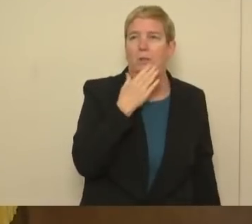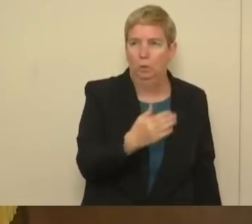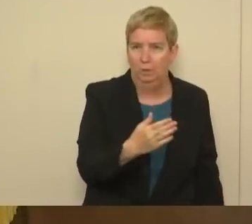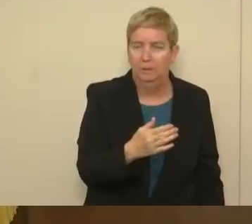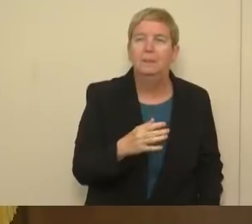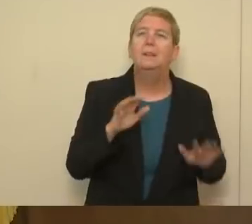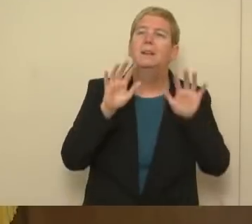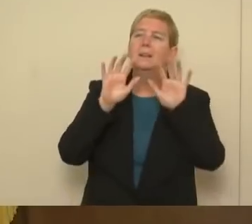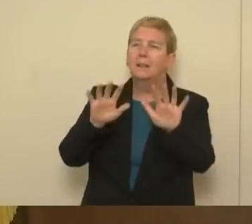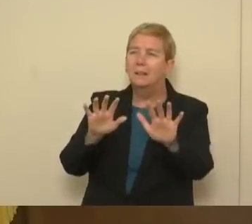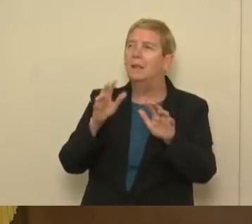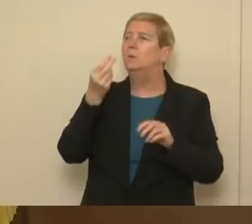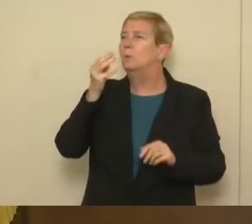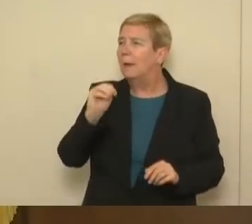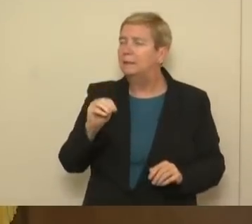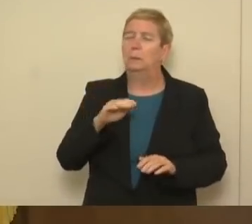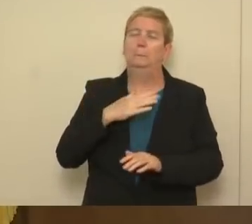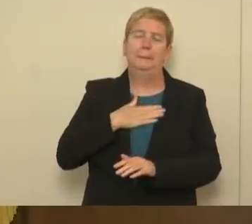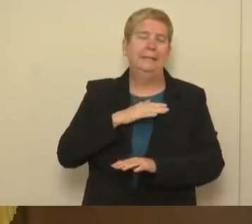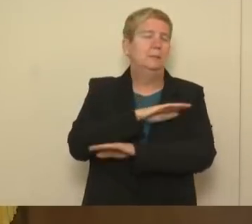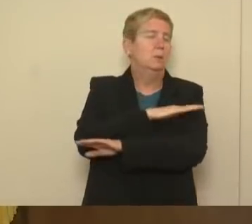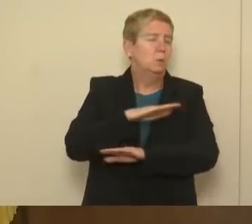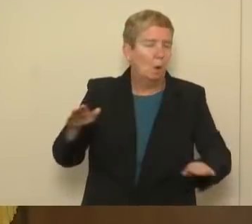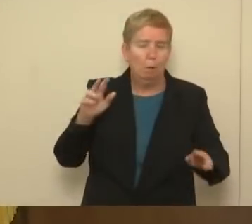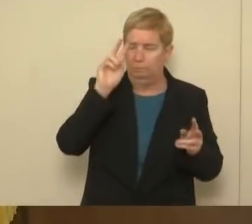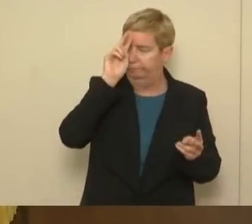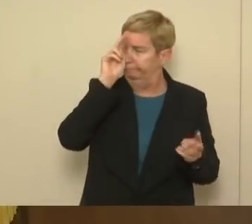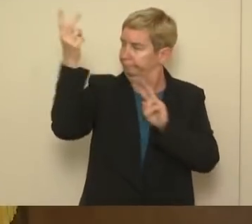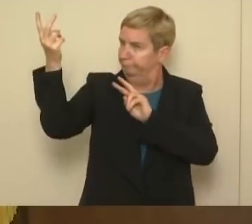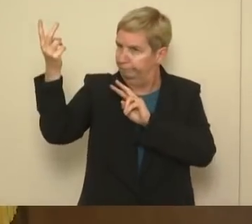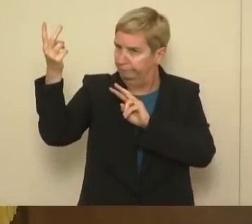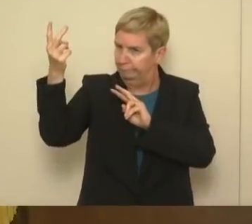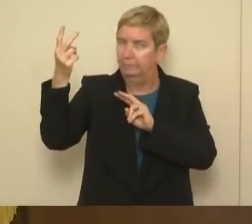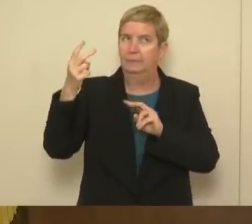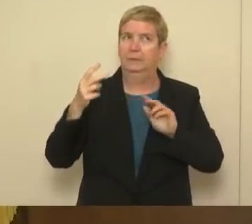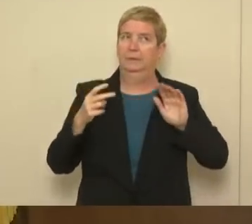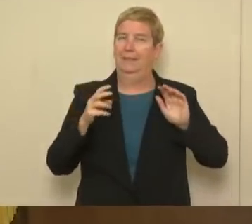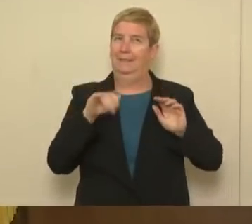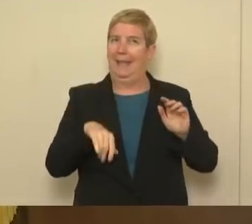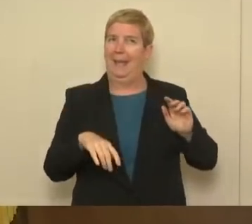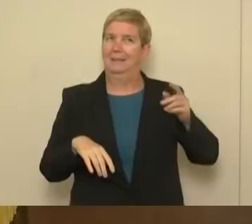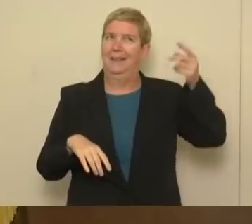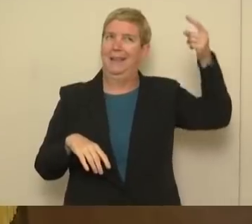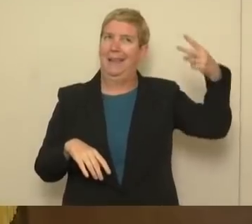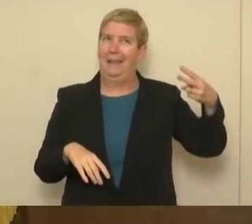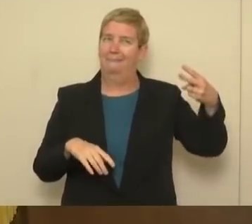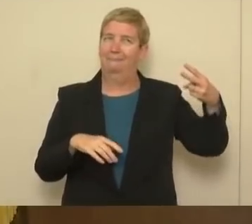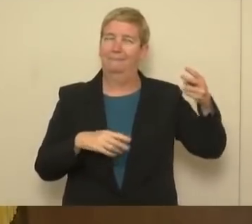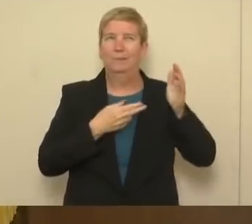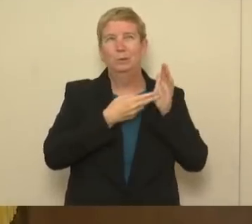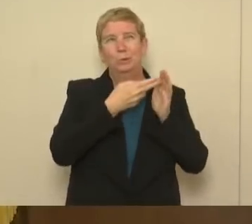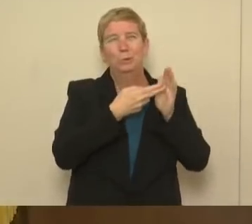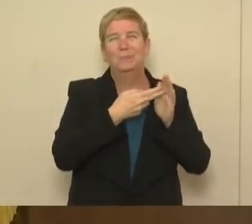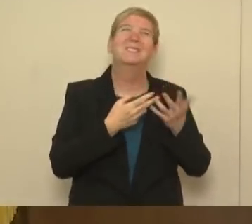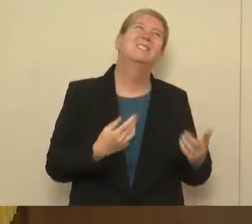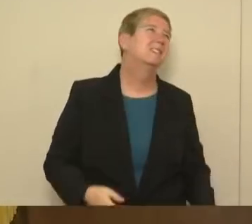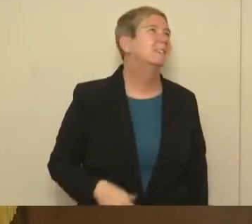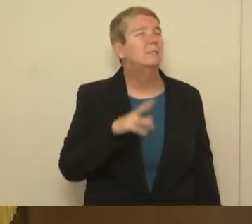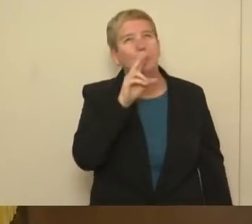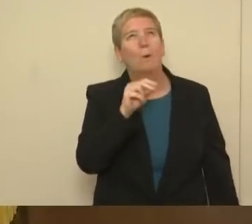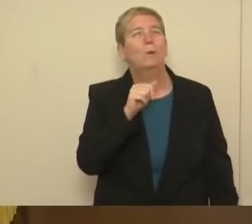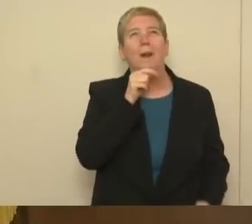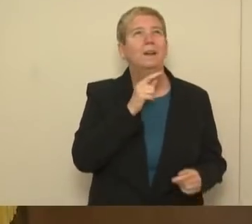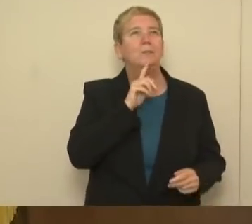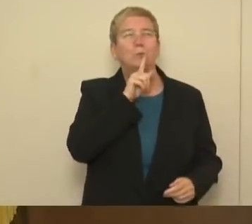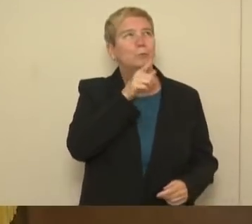want anyone in New Mexico to fall prey to that half-truth. Frankly, it's not a truth at all. I was trying too hard to give